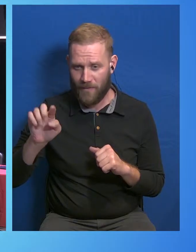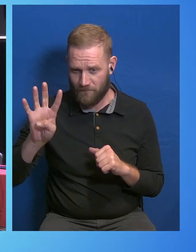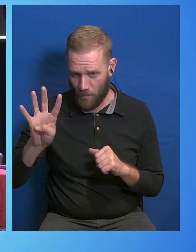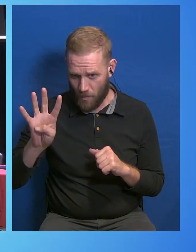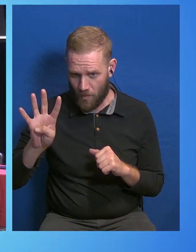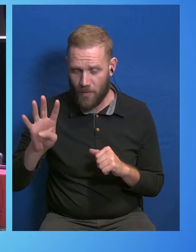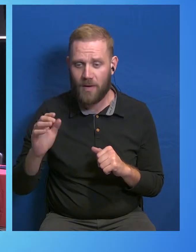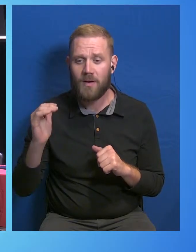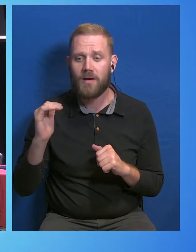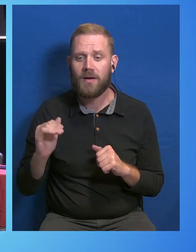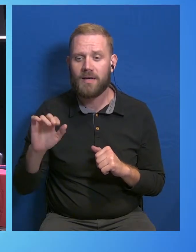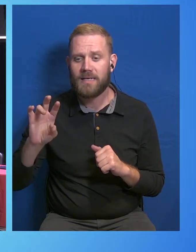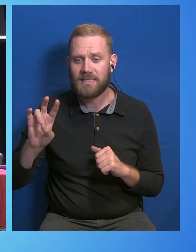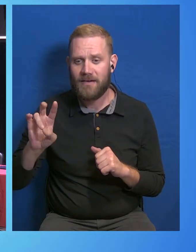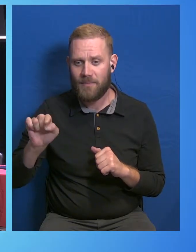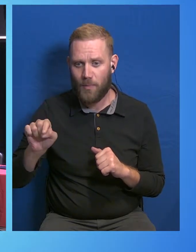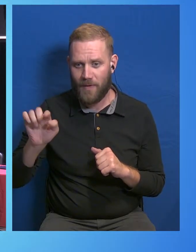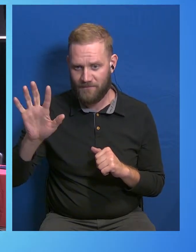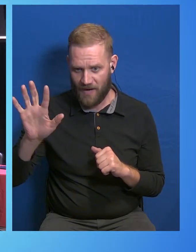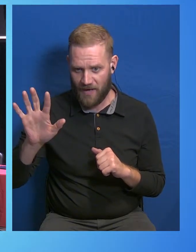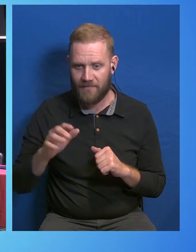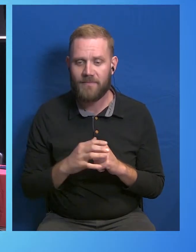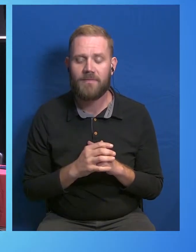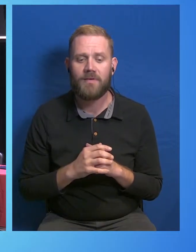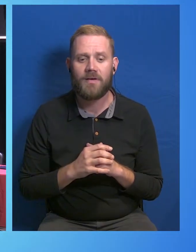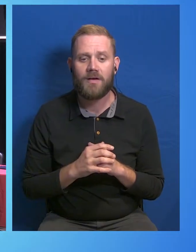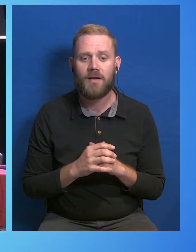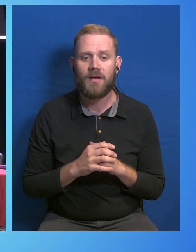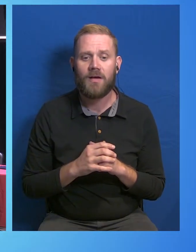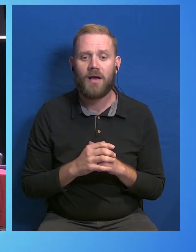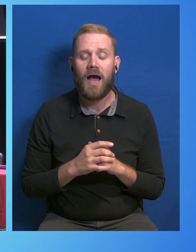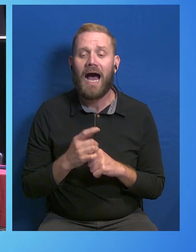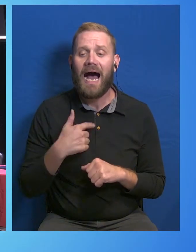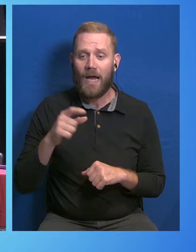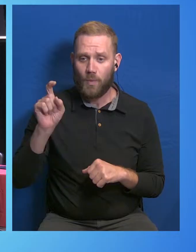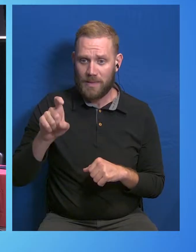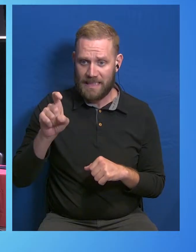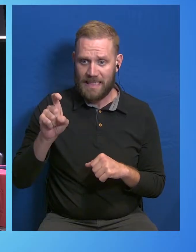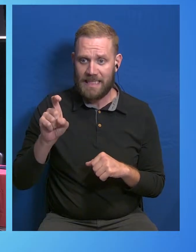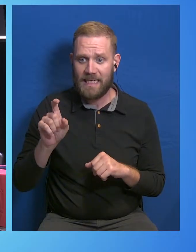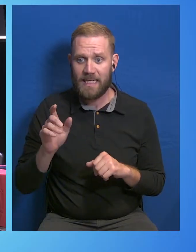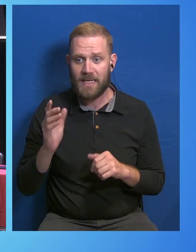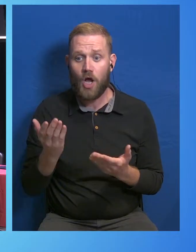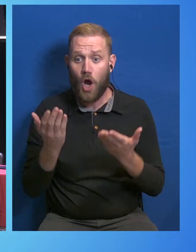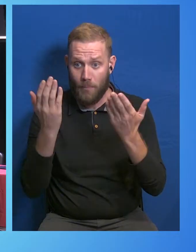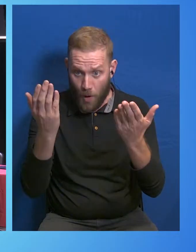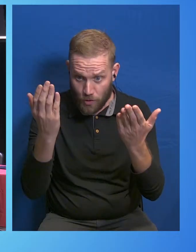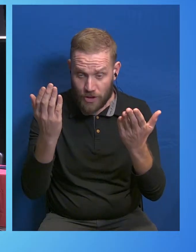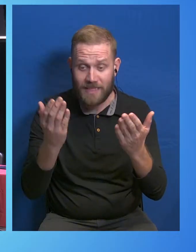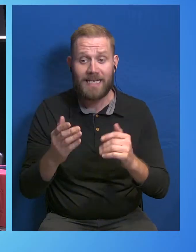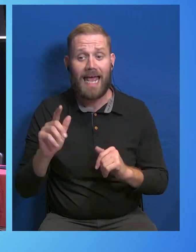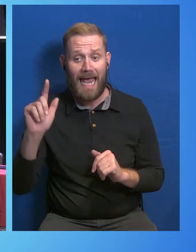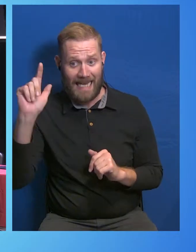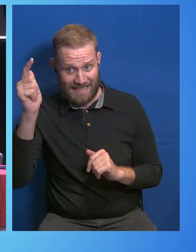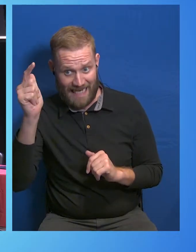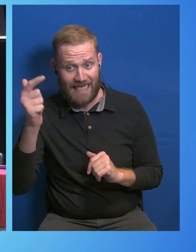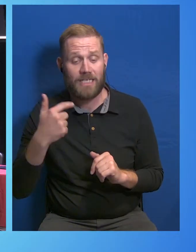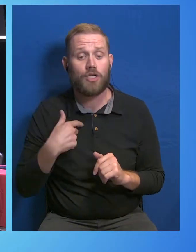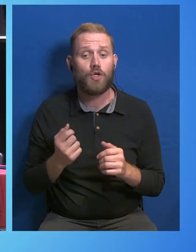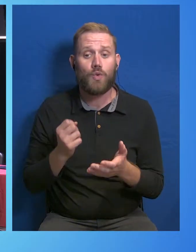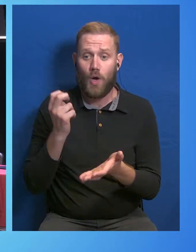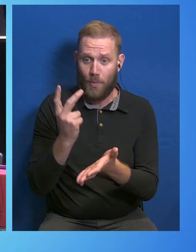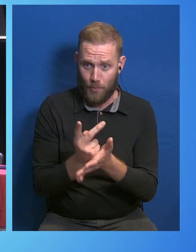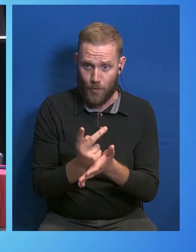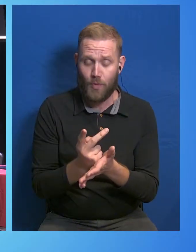7.4, and 7.5. For this, I will need a motion and a second in order to approve these and move